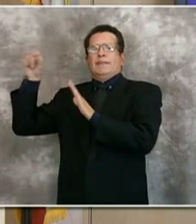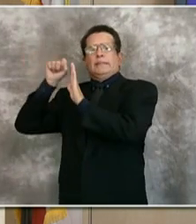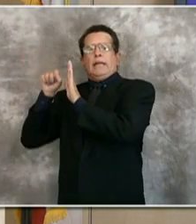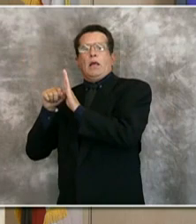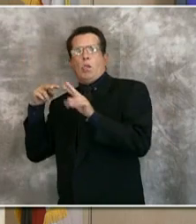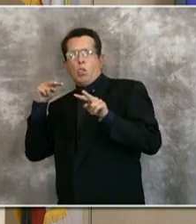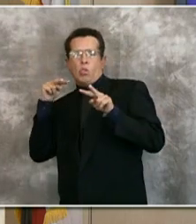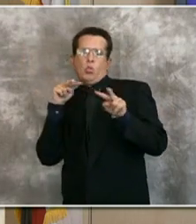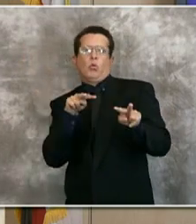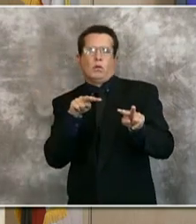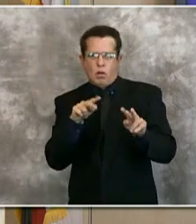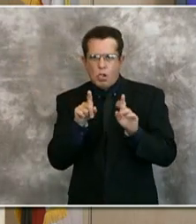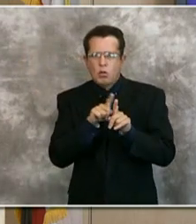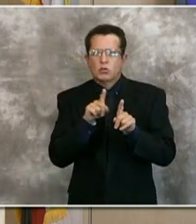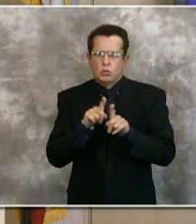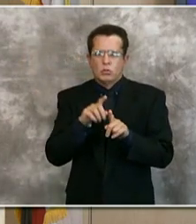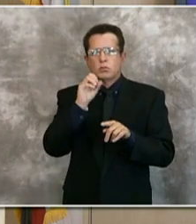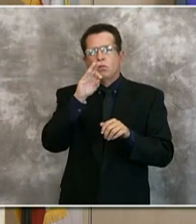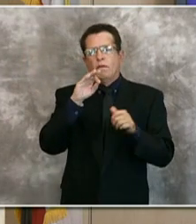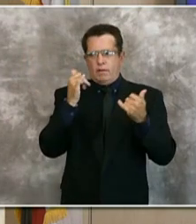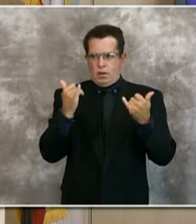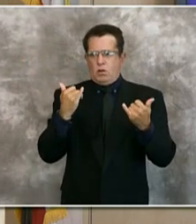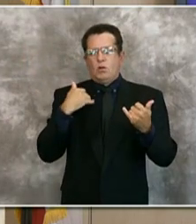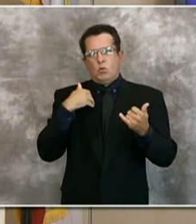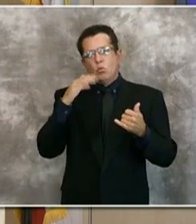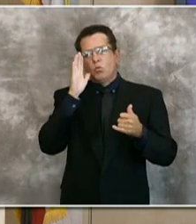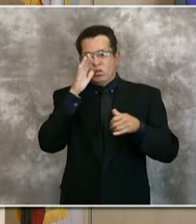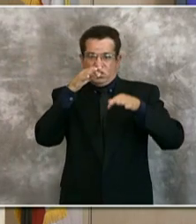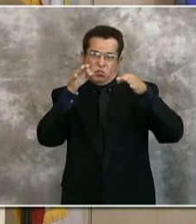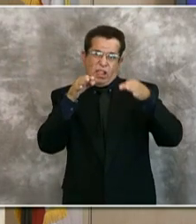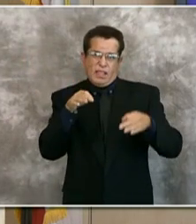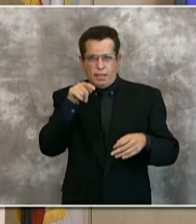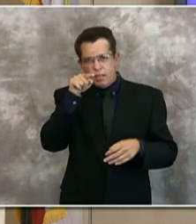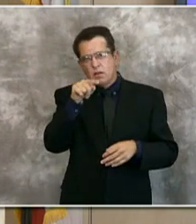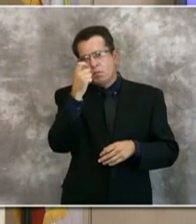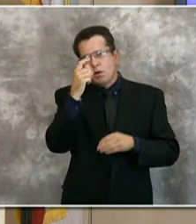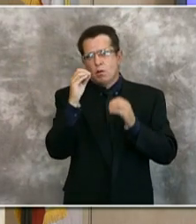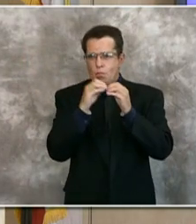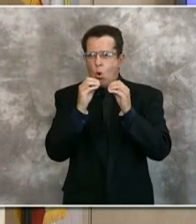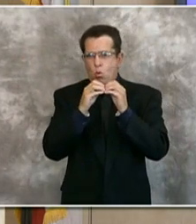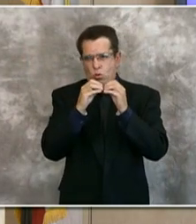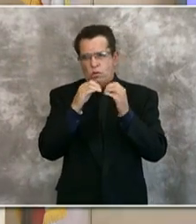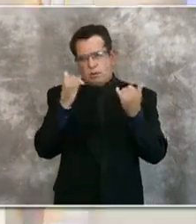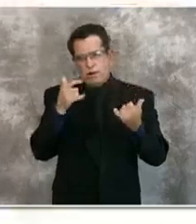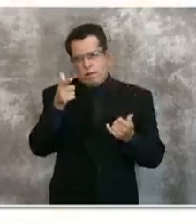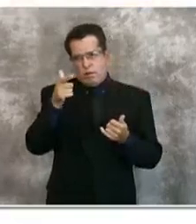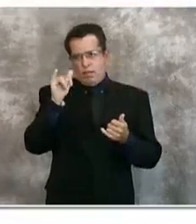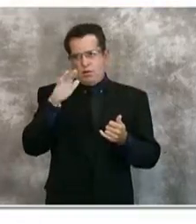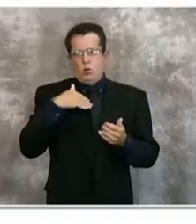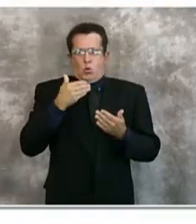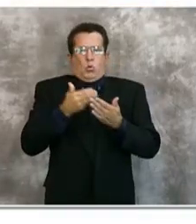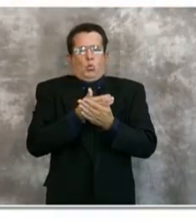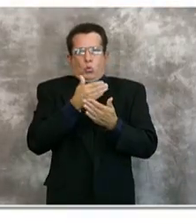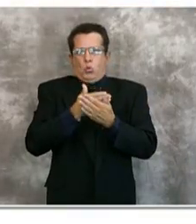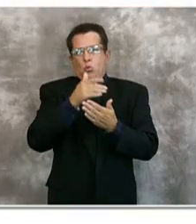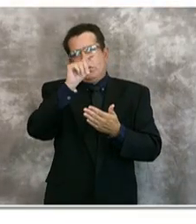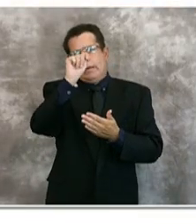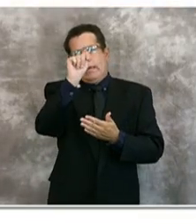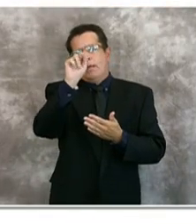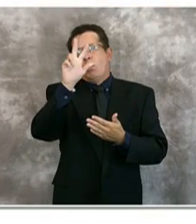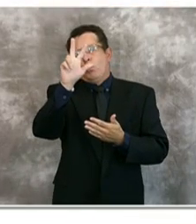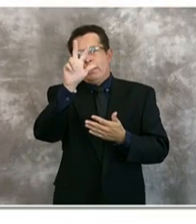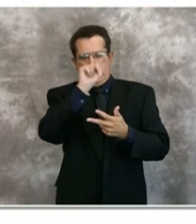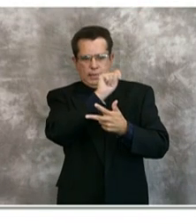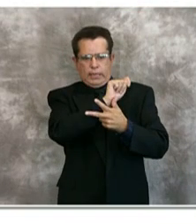monitor. So I want to bring up first, I'm going to spend a little bit more time on this than we normally do. This is our revised T3 strategy